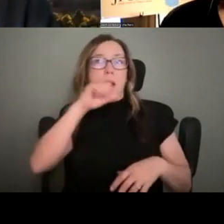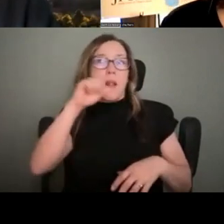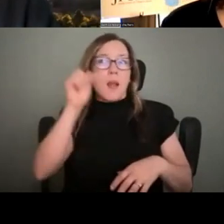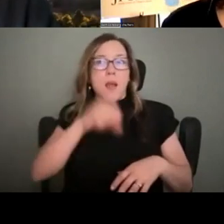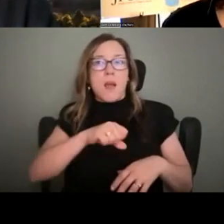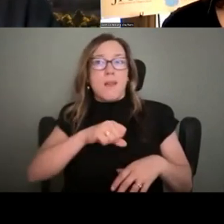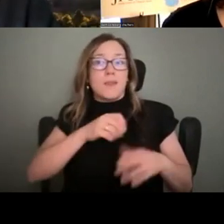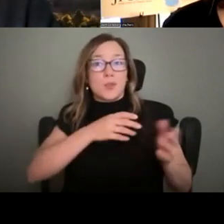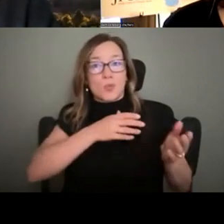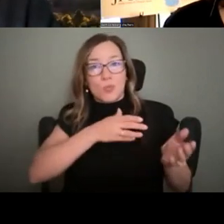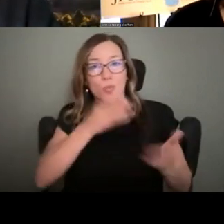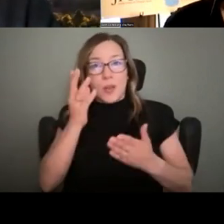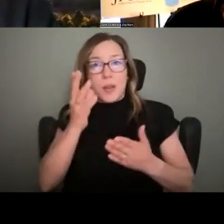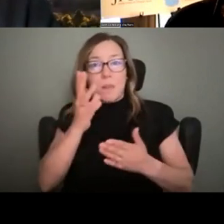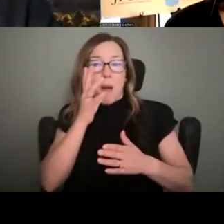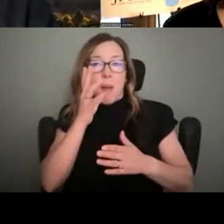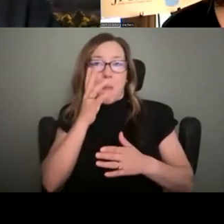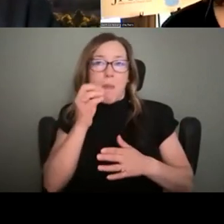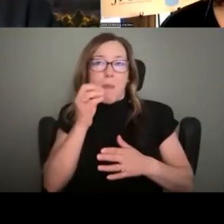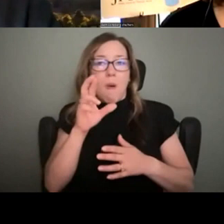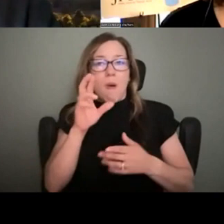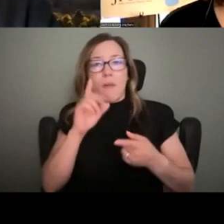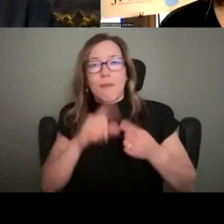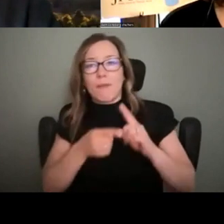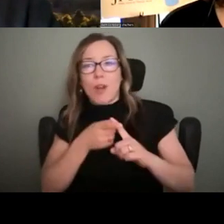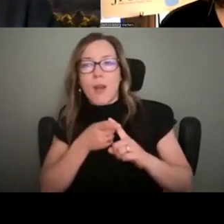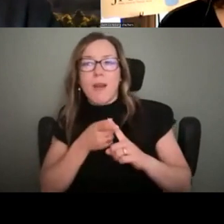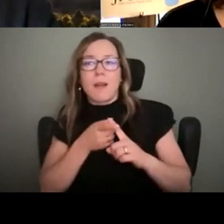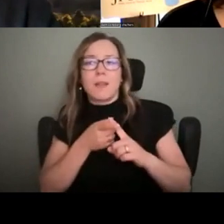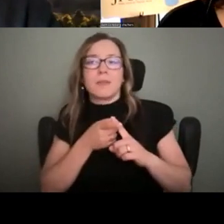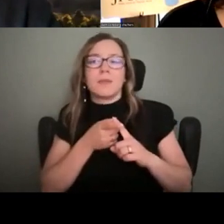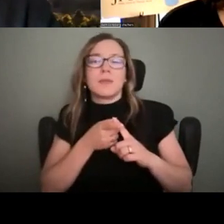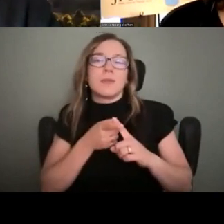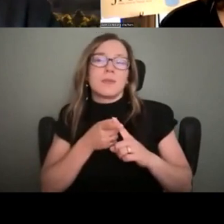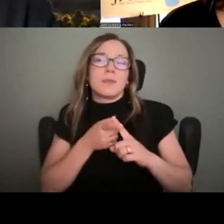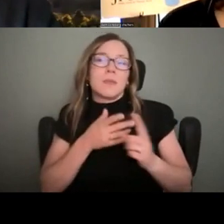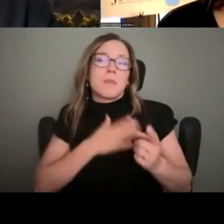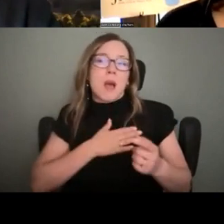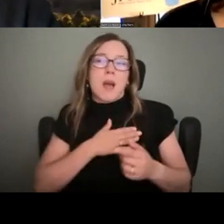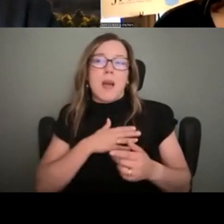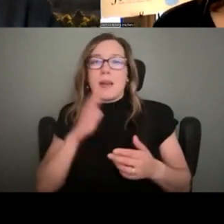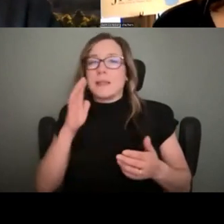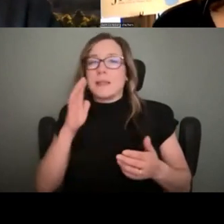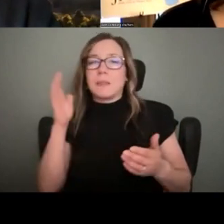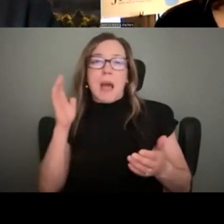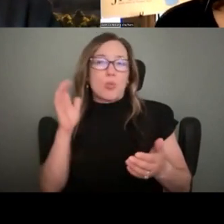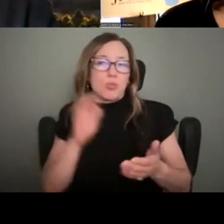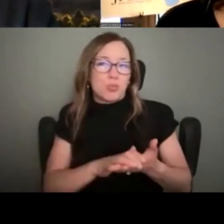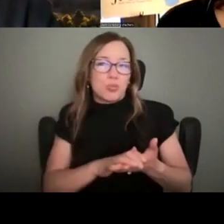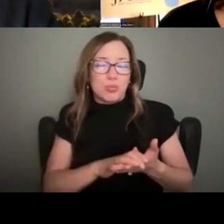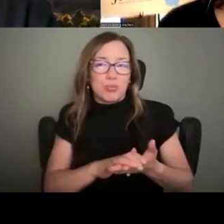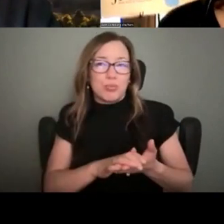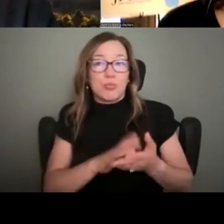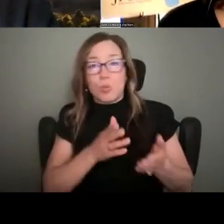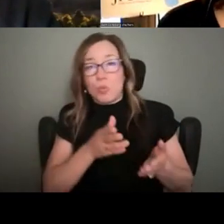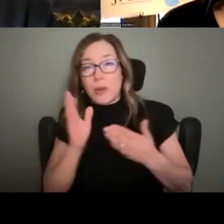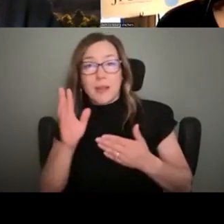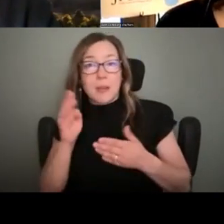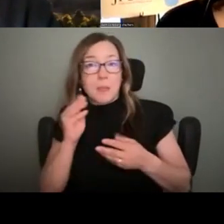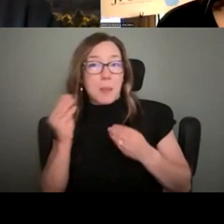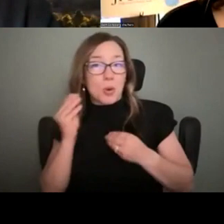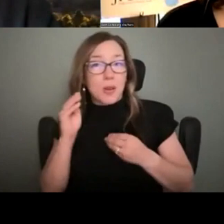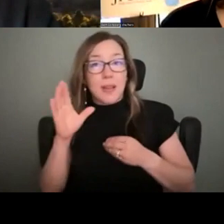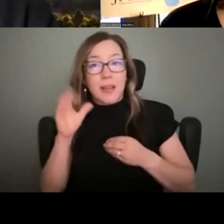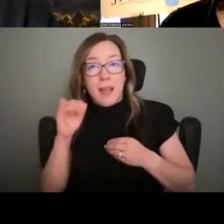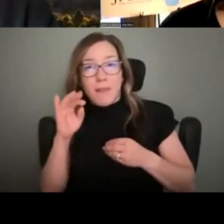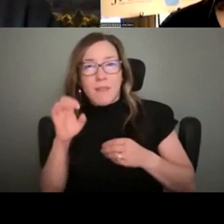my mom or my friend or my spouse to your memory cafe, but I'm afraid